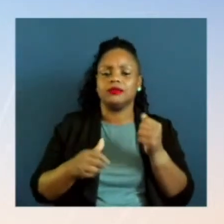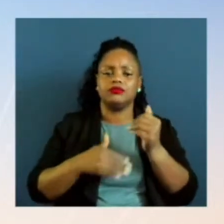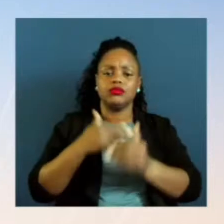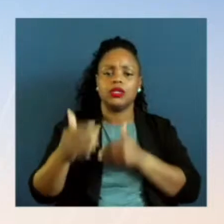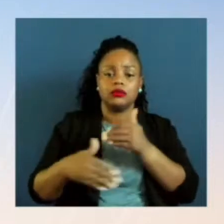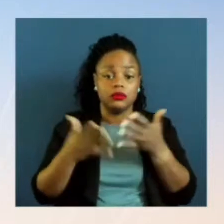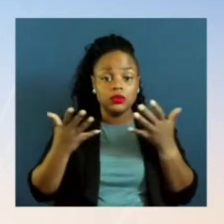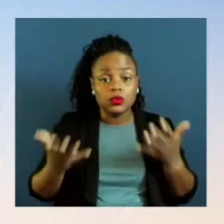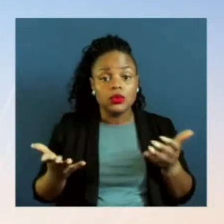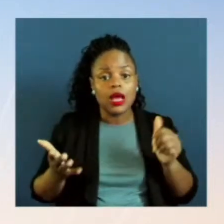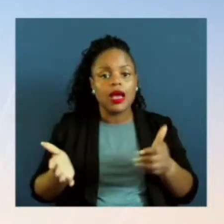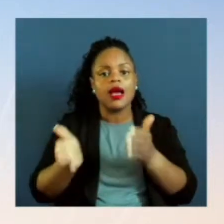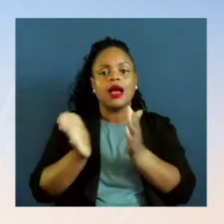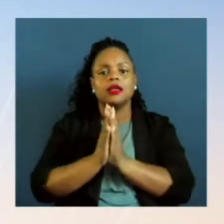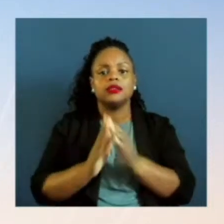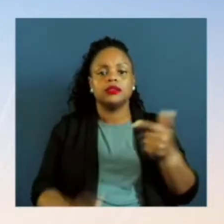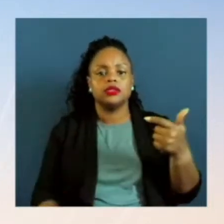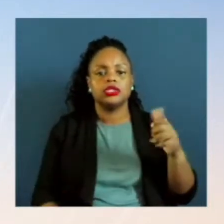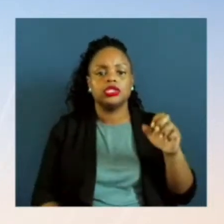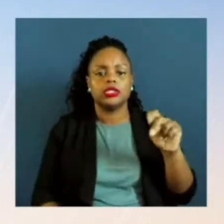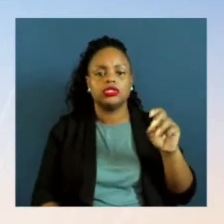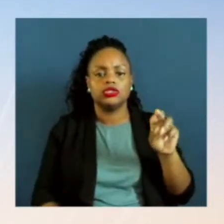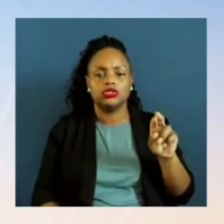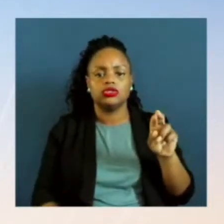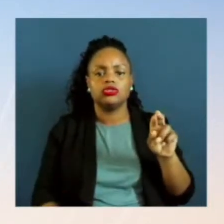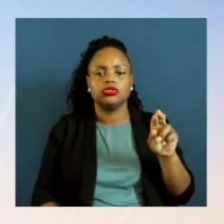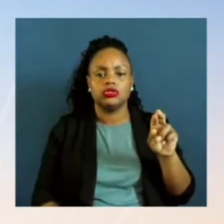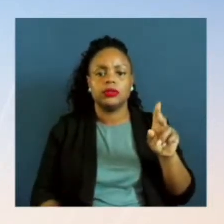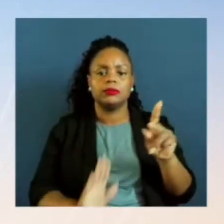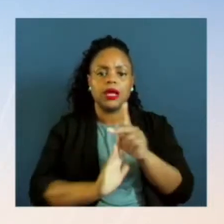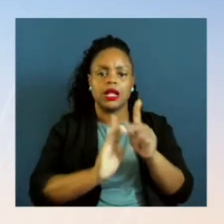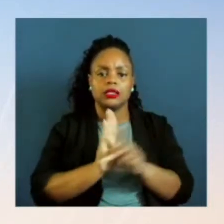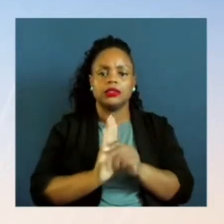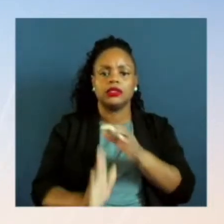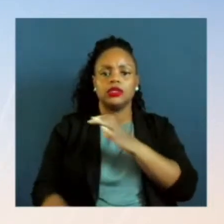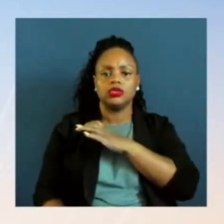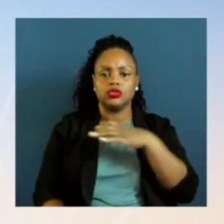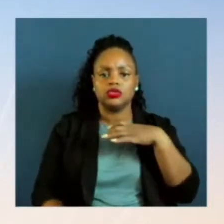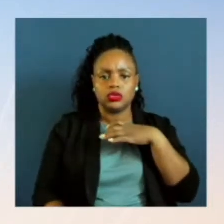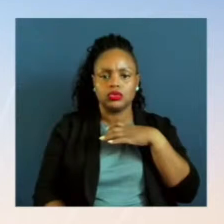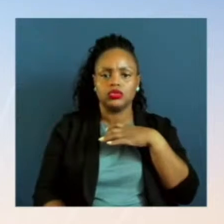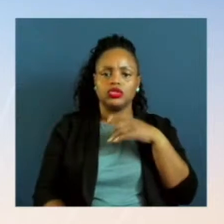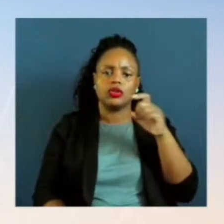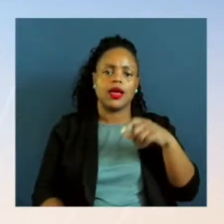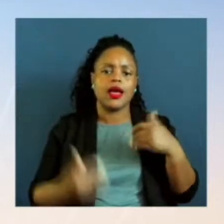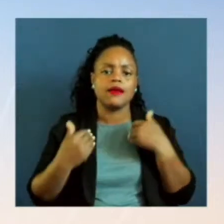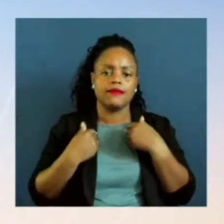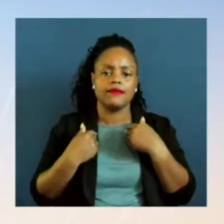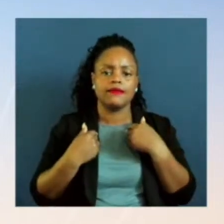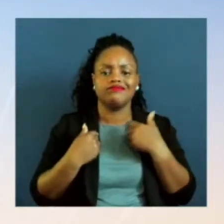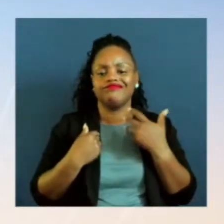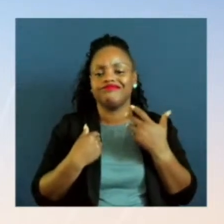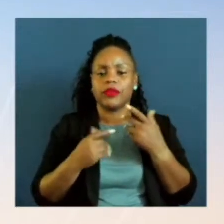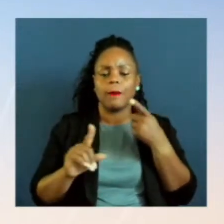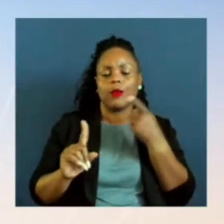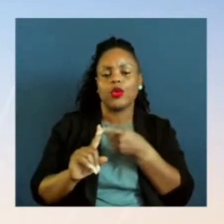feels it's important for there to be a point of contact, or a point person, I should say, at a senior level in the White House. But most importantly, he's